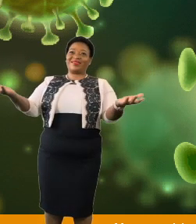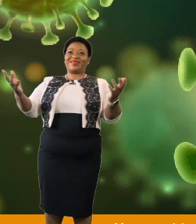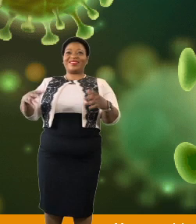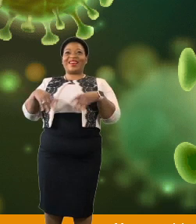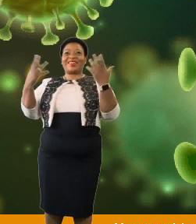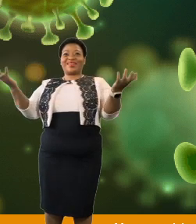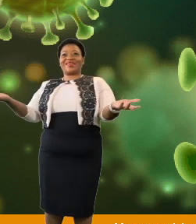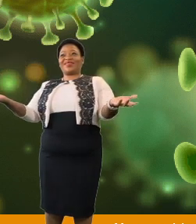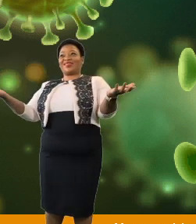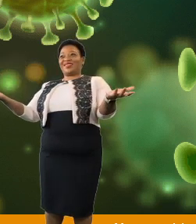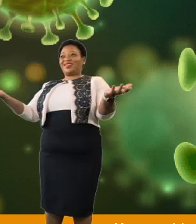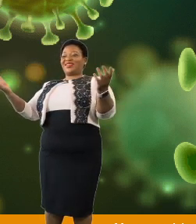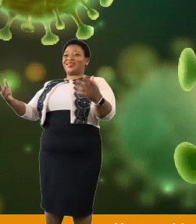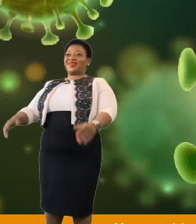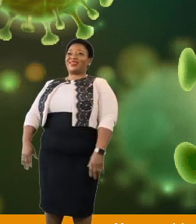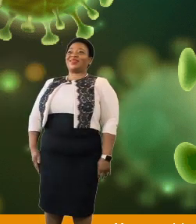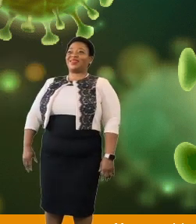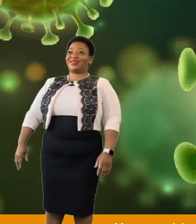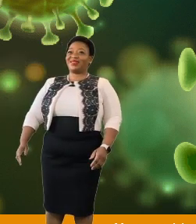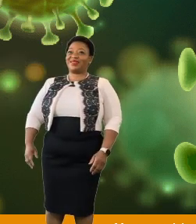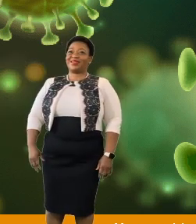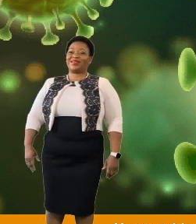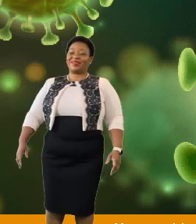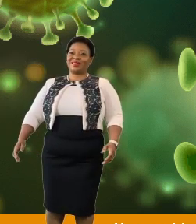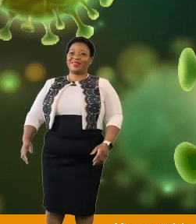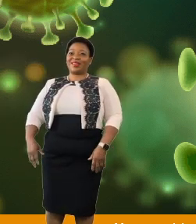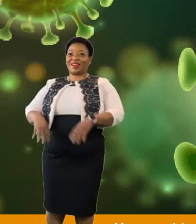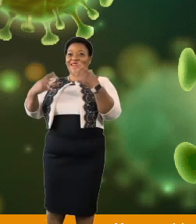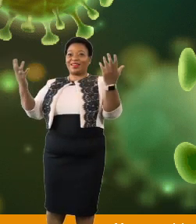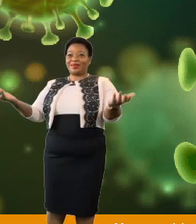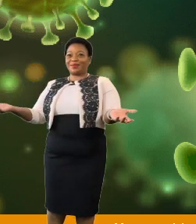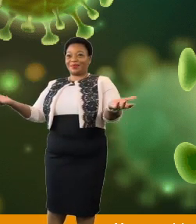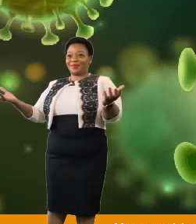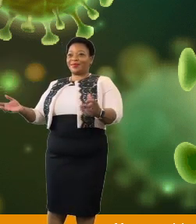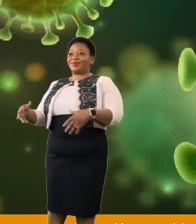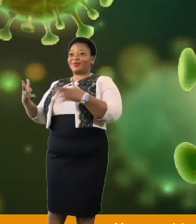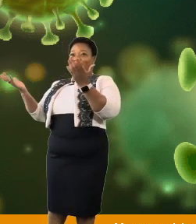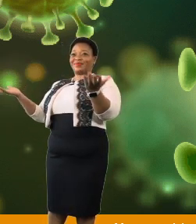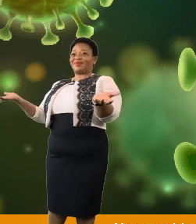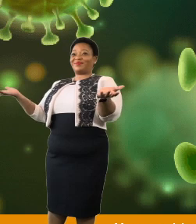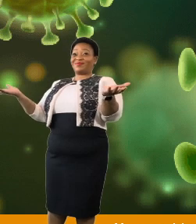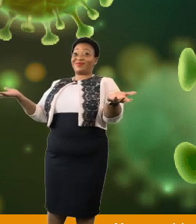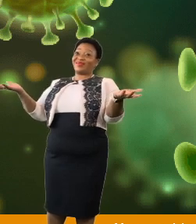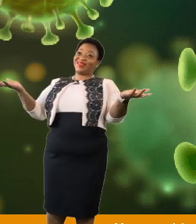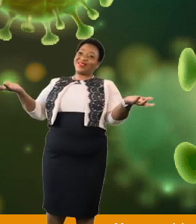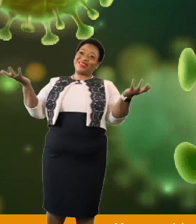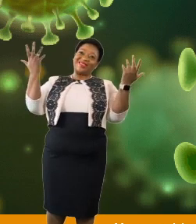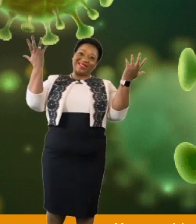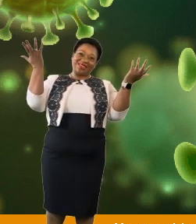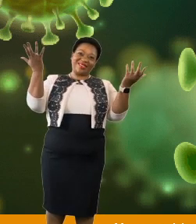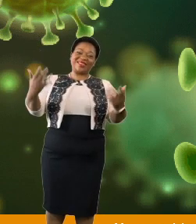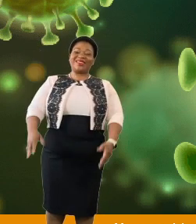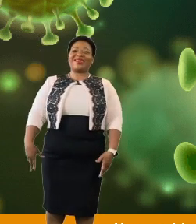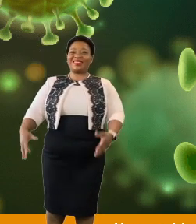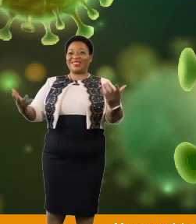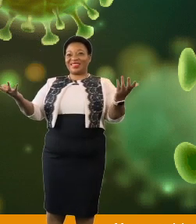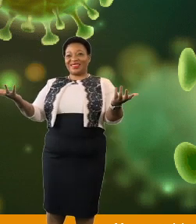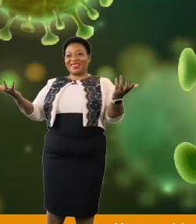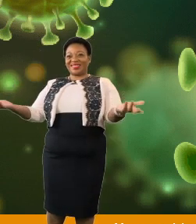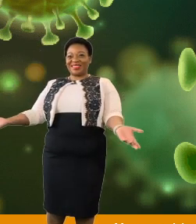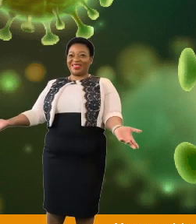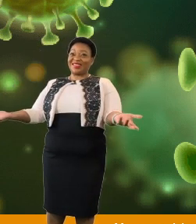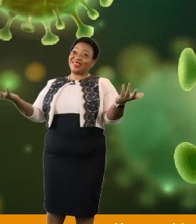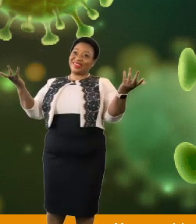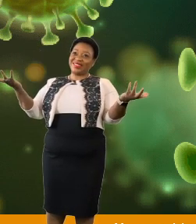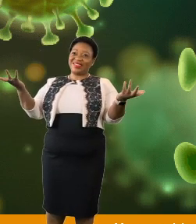more about the project, just in terms of its intended outcomes. Does it really promote the